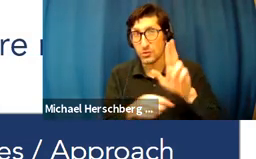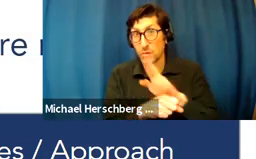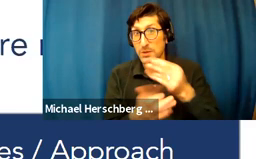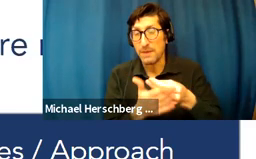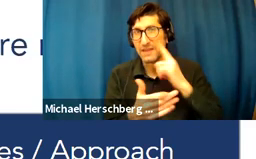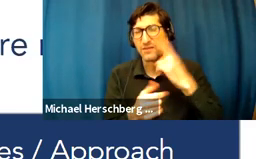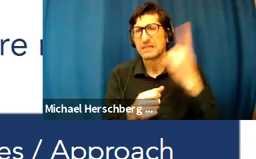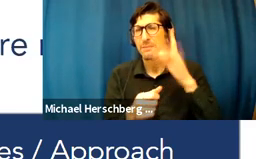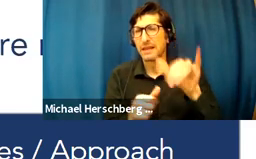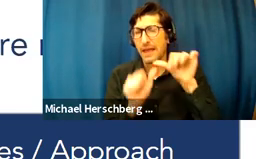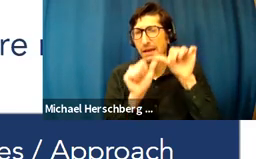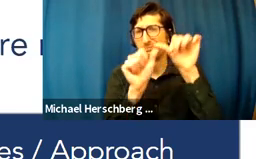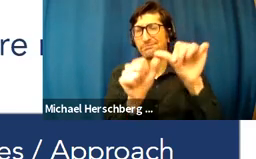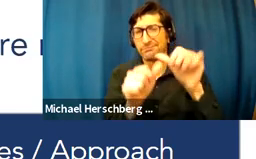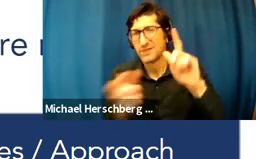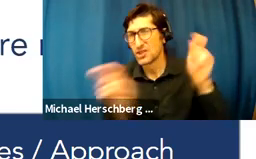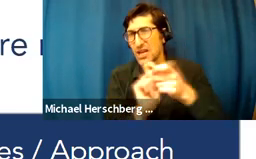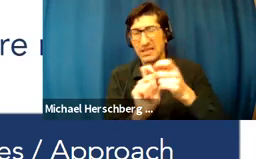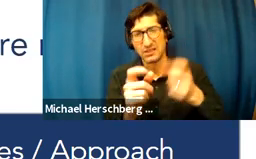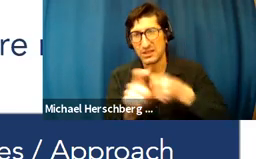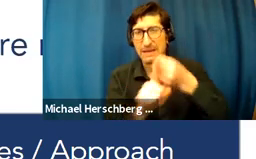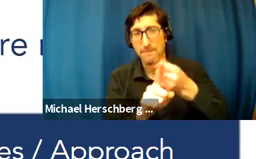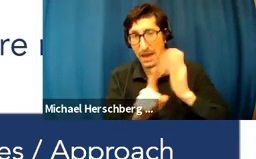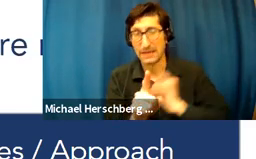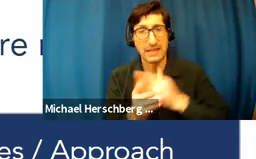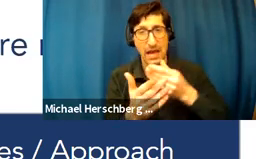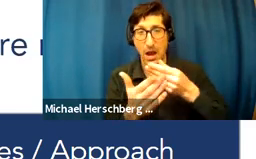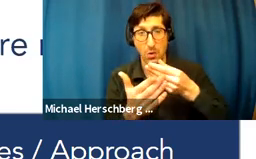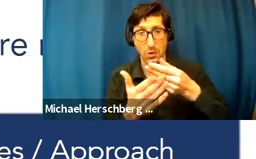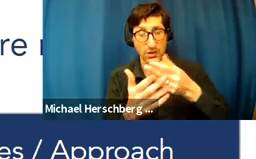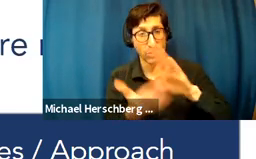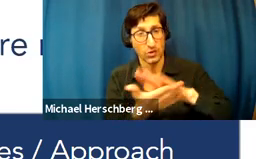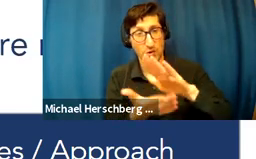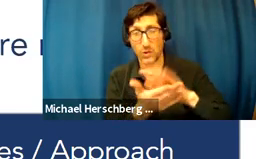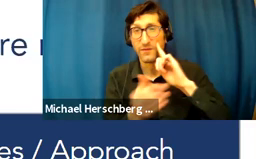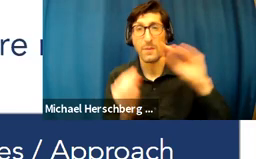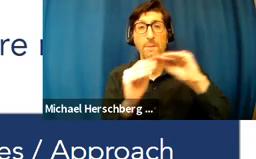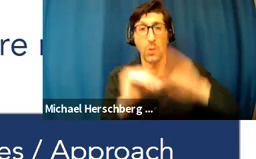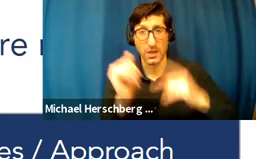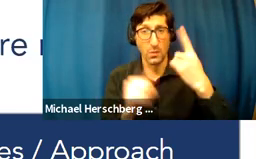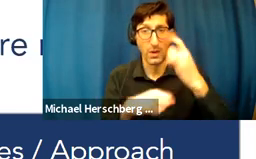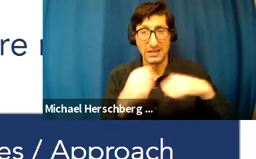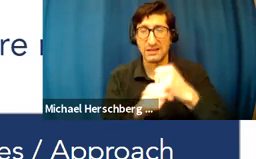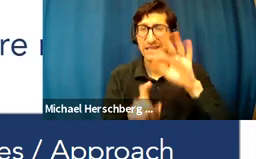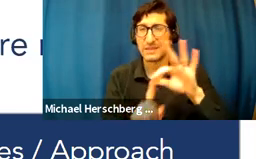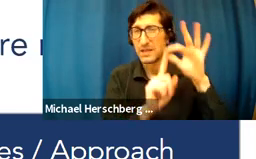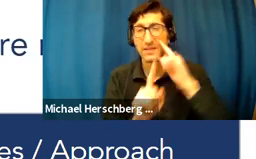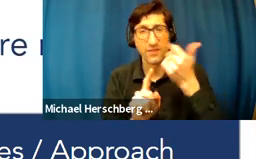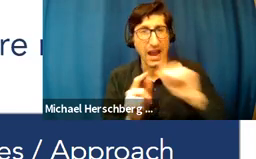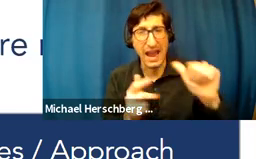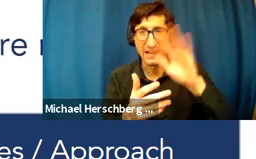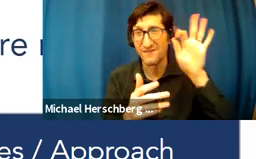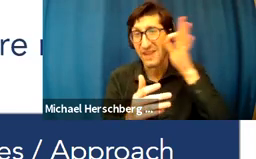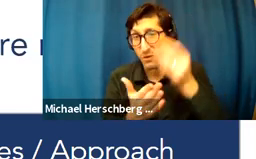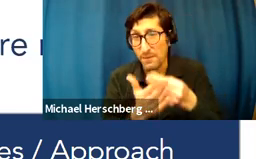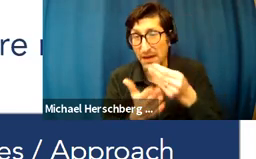to develop a sustainability plan for any new investments, particularly those paid for with federal relief funds. For each of the funding